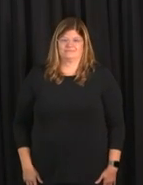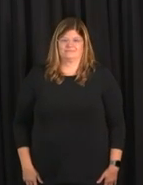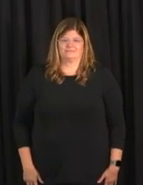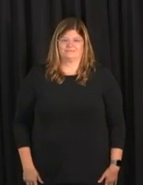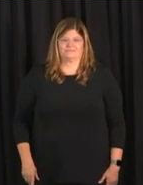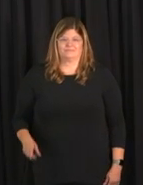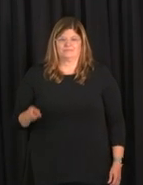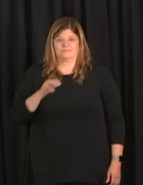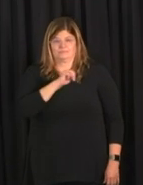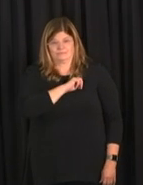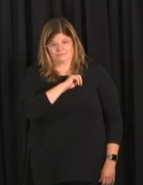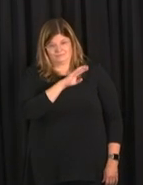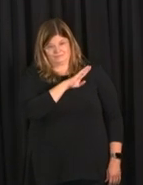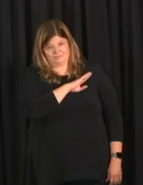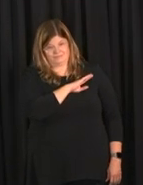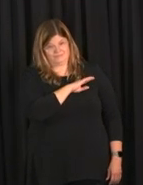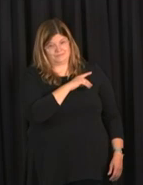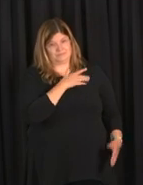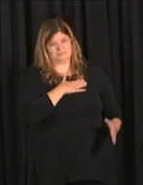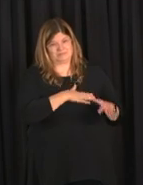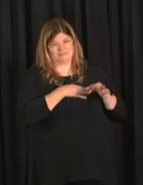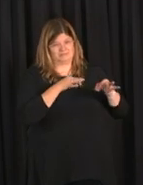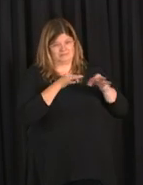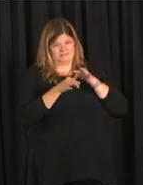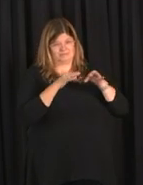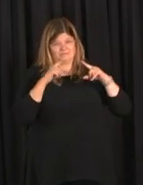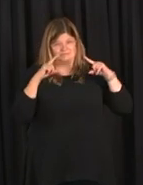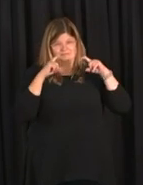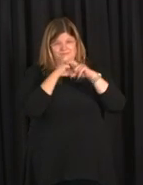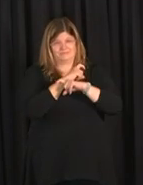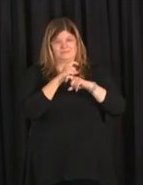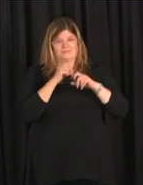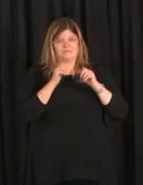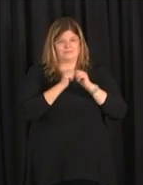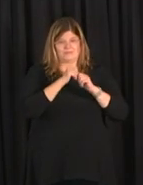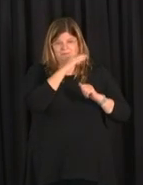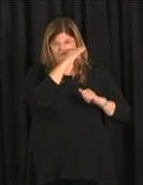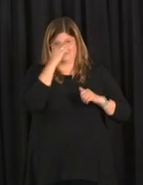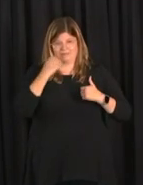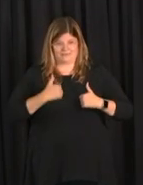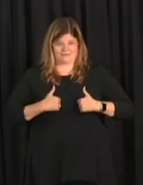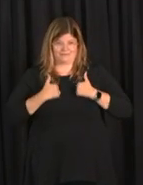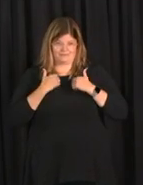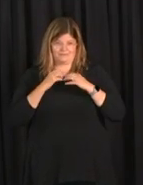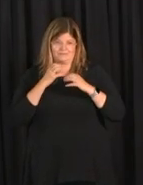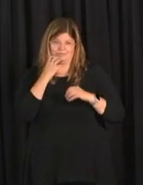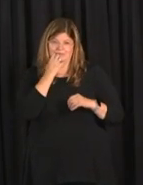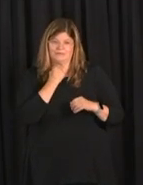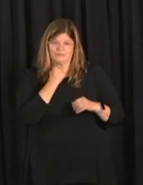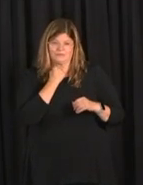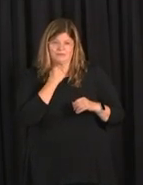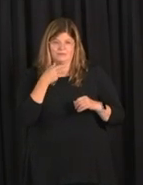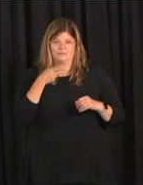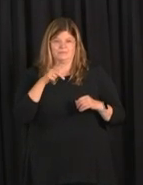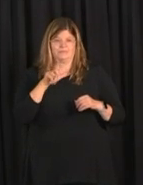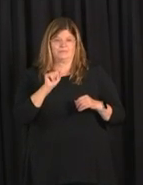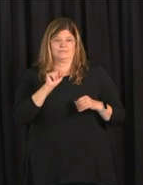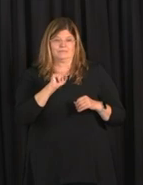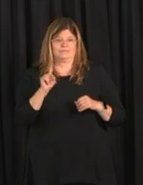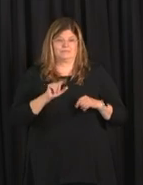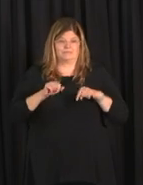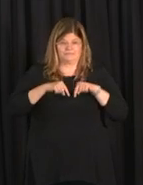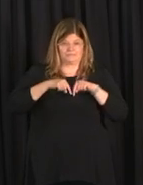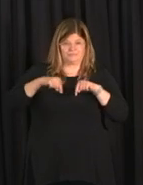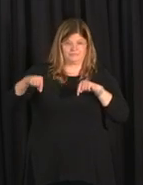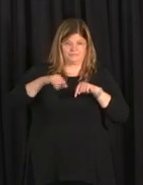Mayor Bowser, can you please explain the complication with Black Lives Matter Plaza, the street mural, the Federal Highway